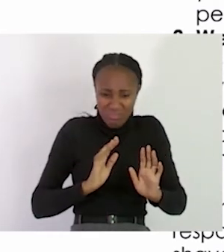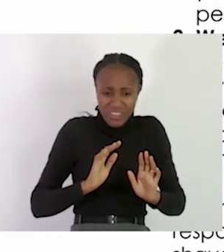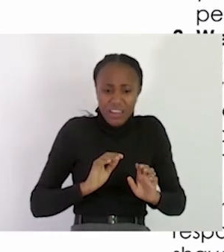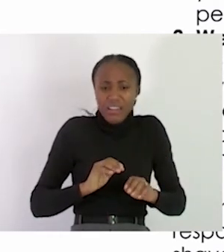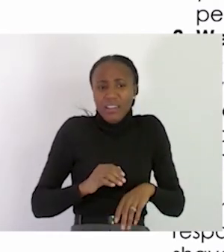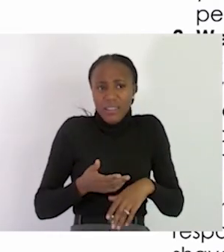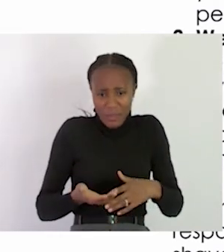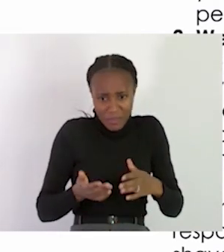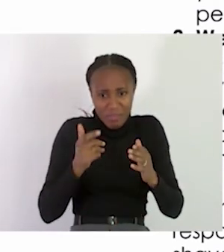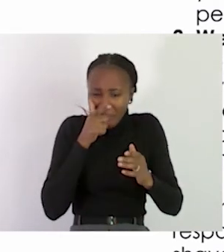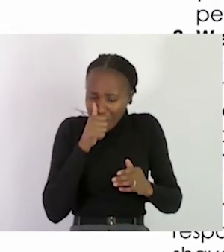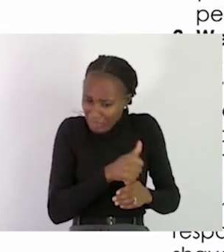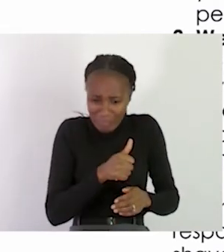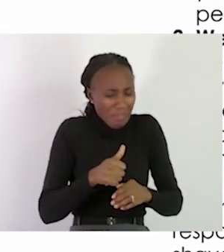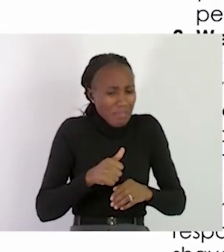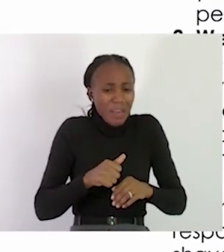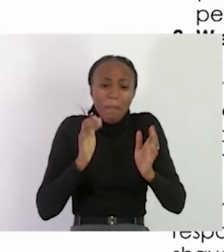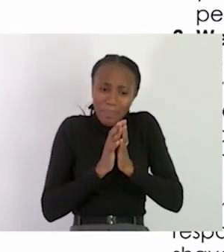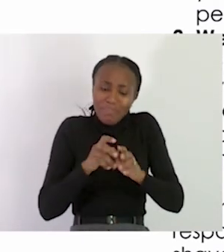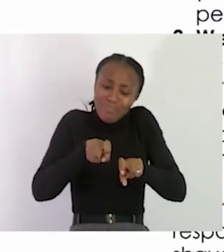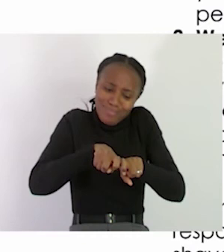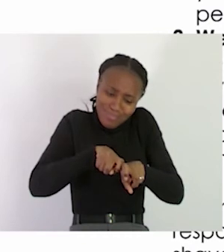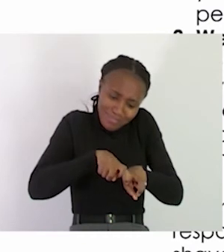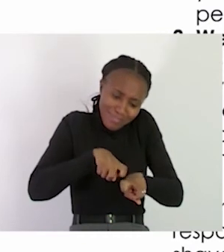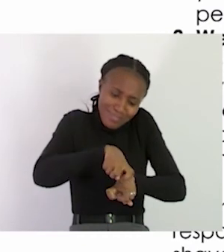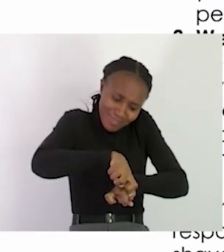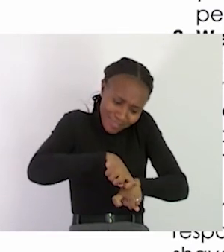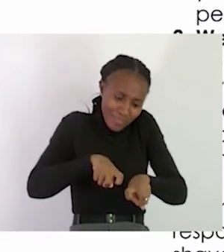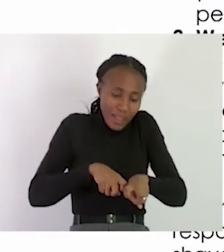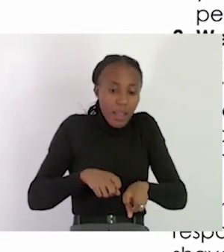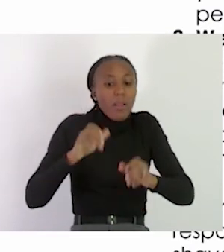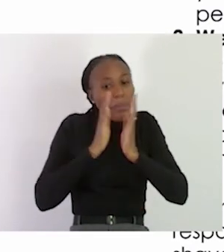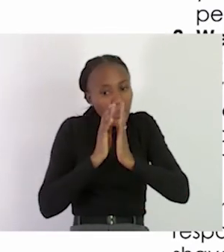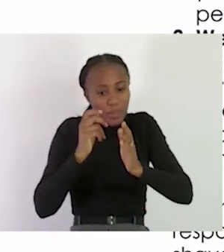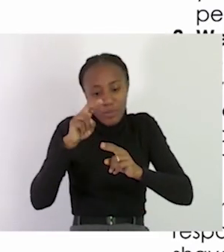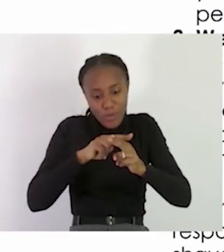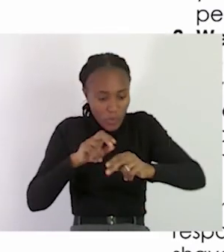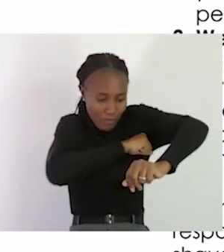genitals. So shave. Use the right deodorants also.